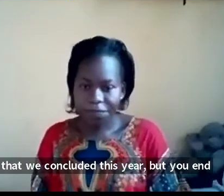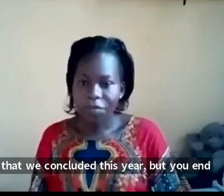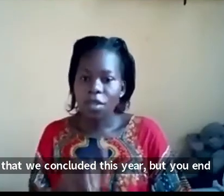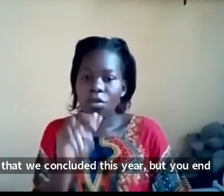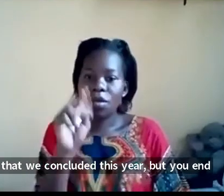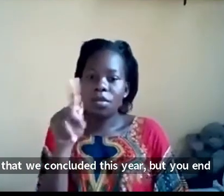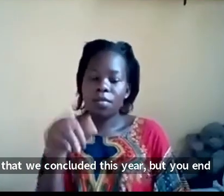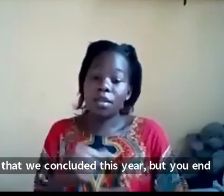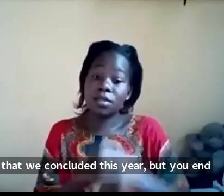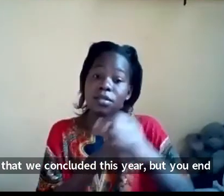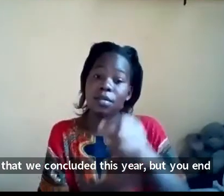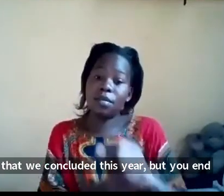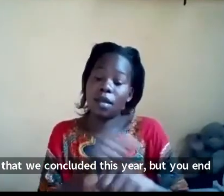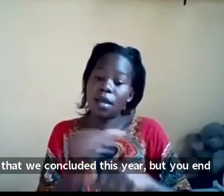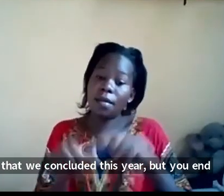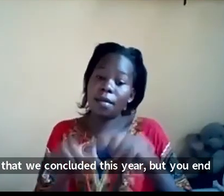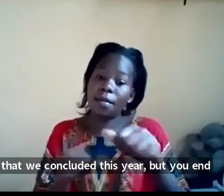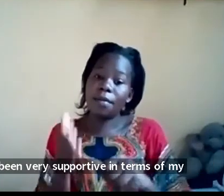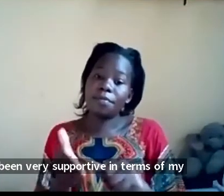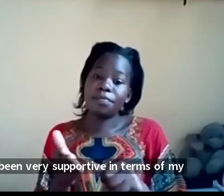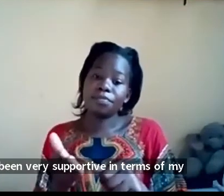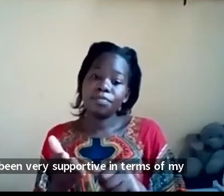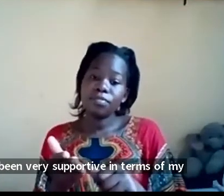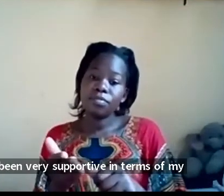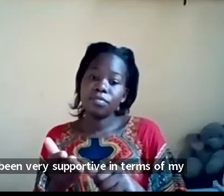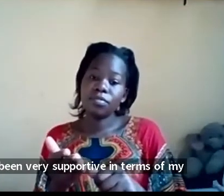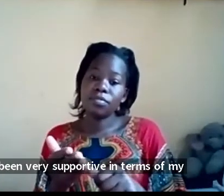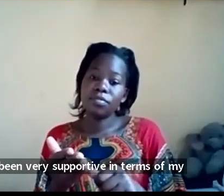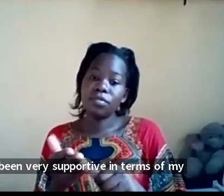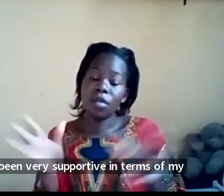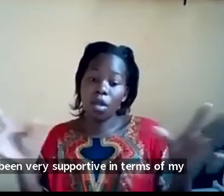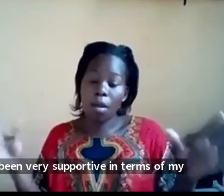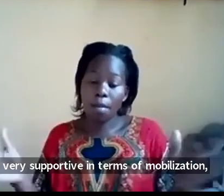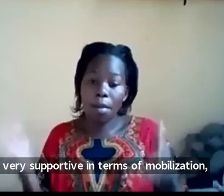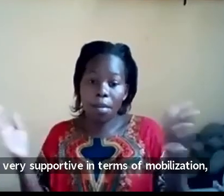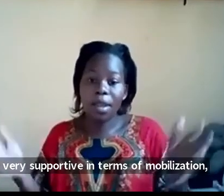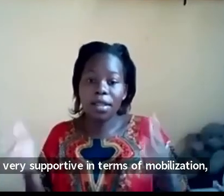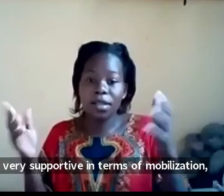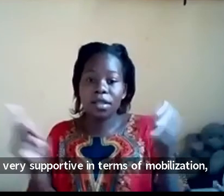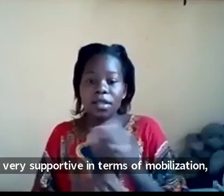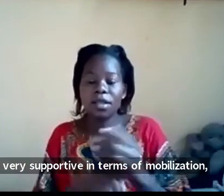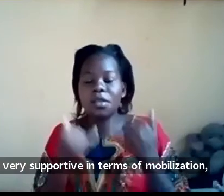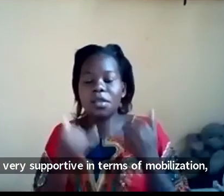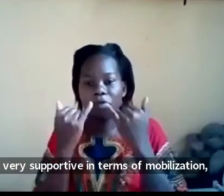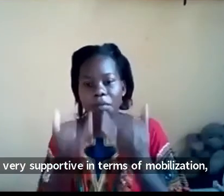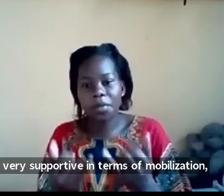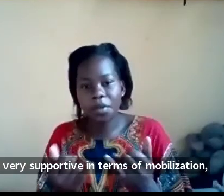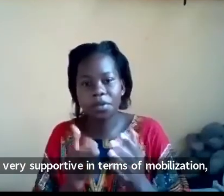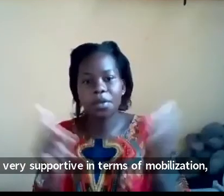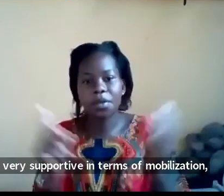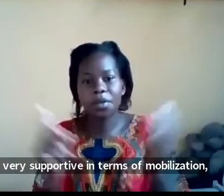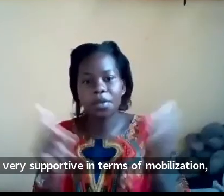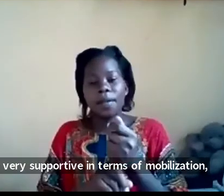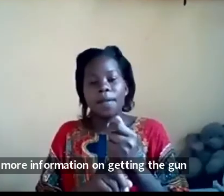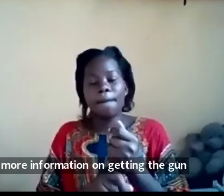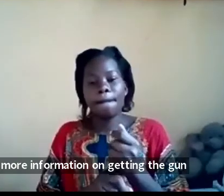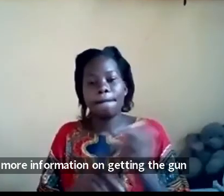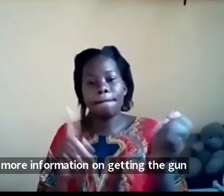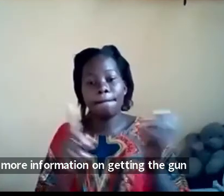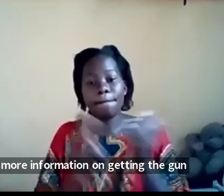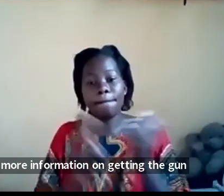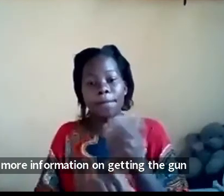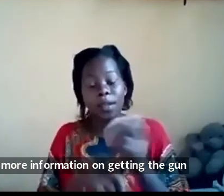of mobilization, getting more information, getting the Ugandans,